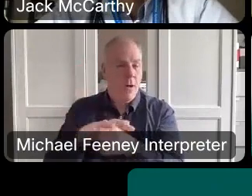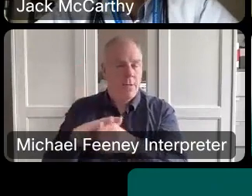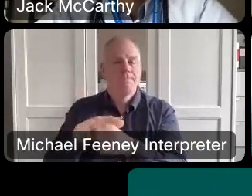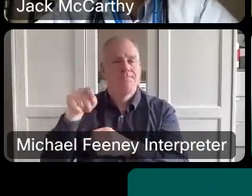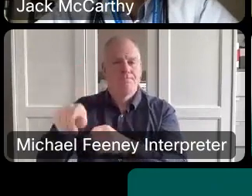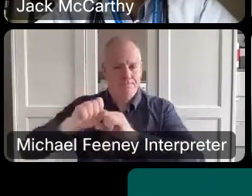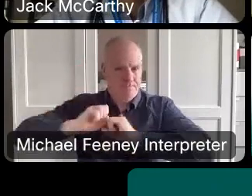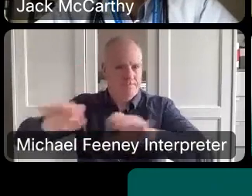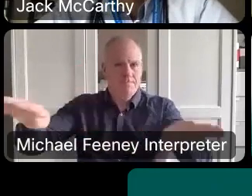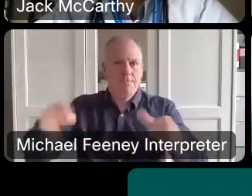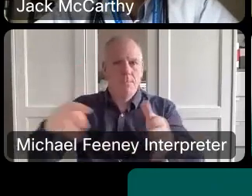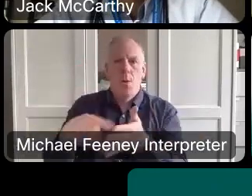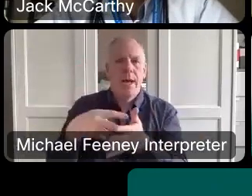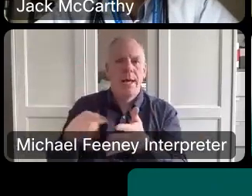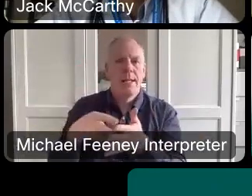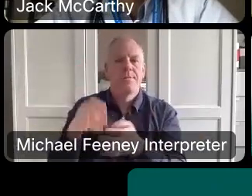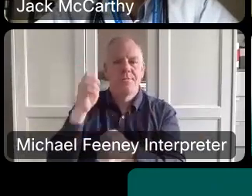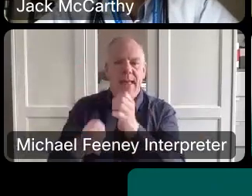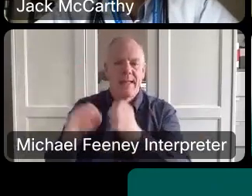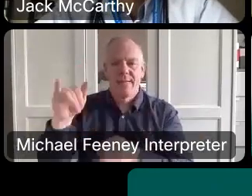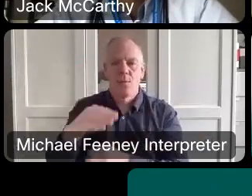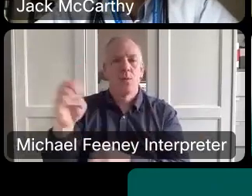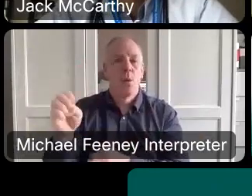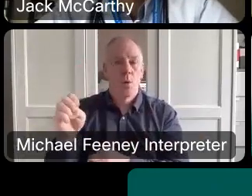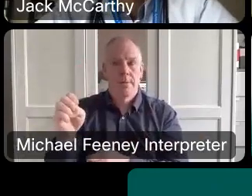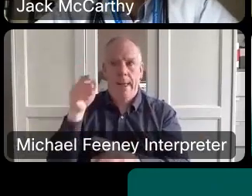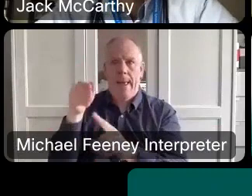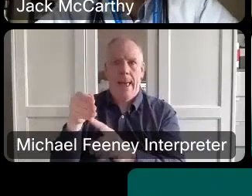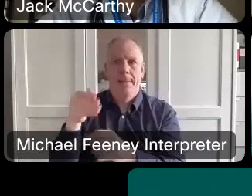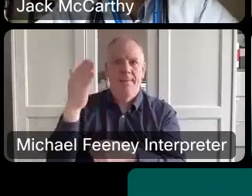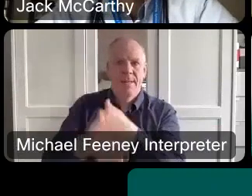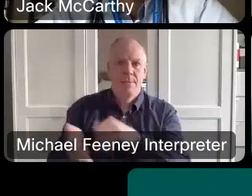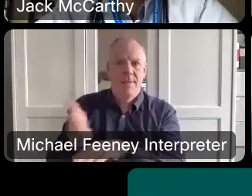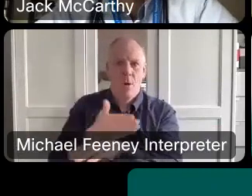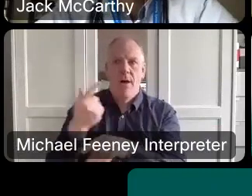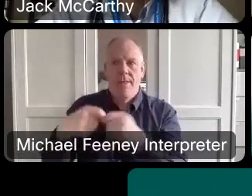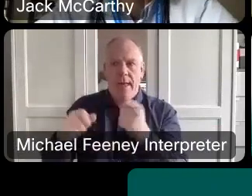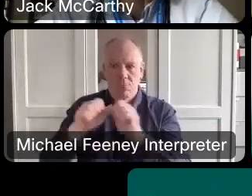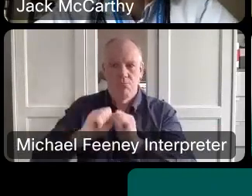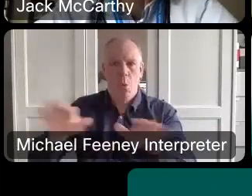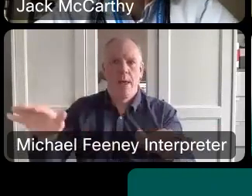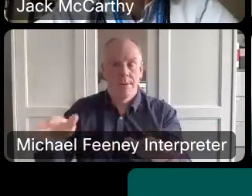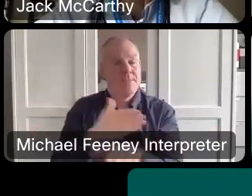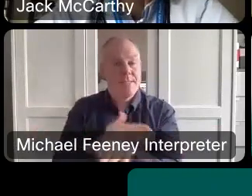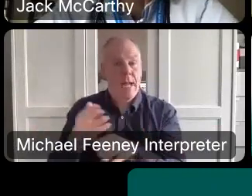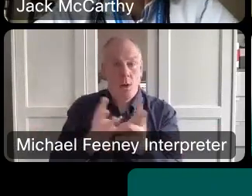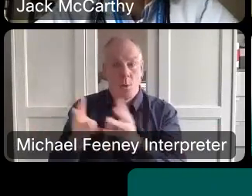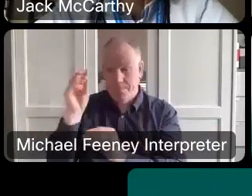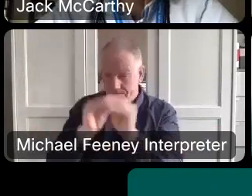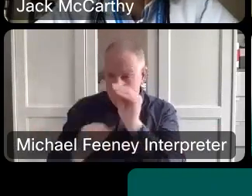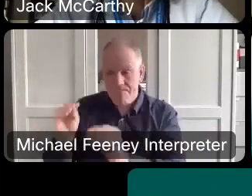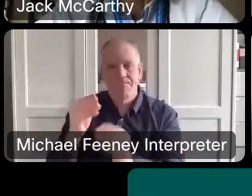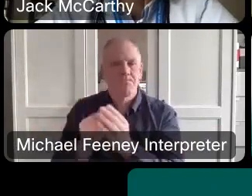have that e-learning developed by the end of June is our current deadline for it. So, and we have started that work with HSE